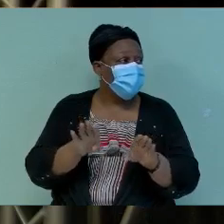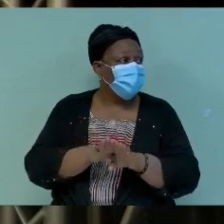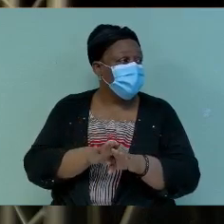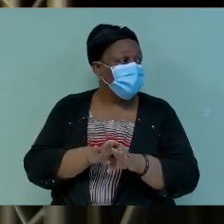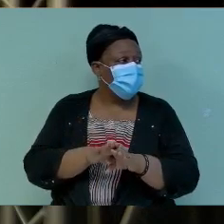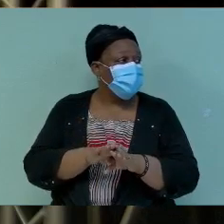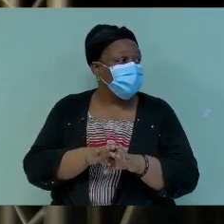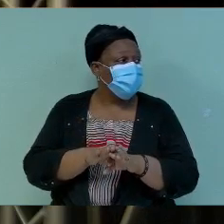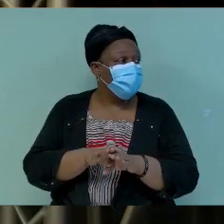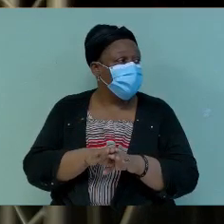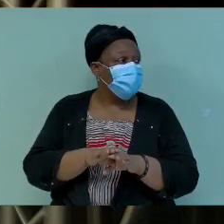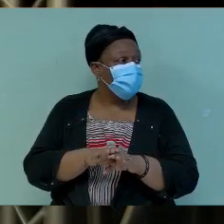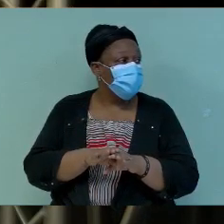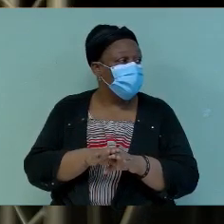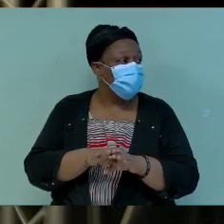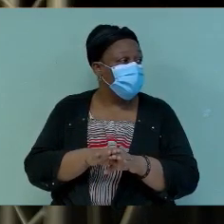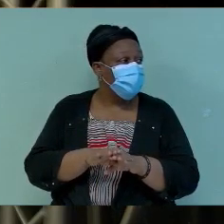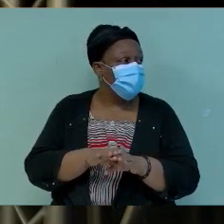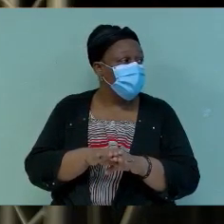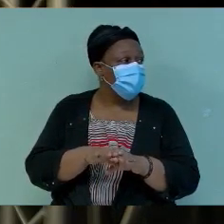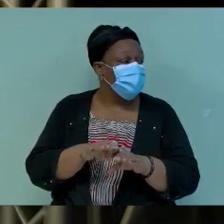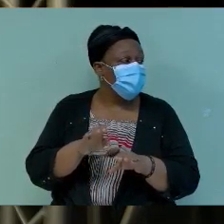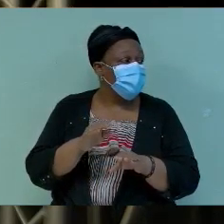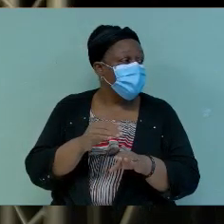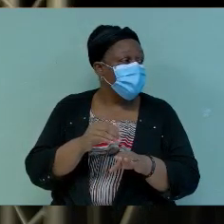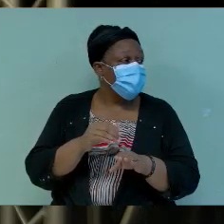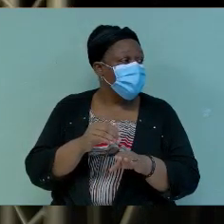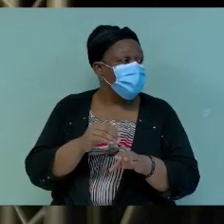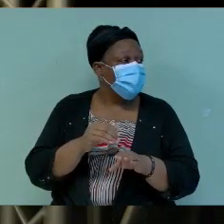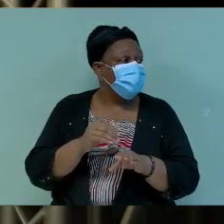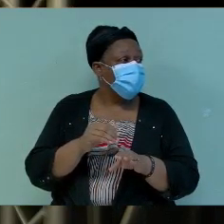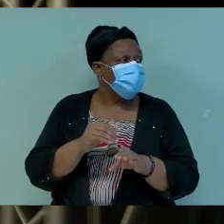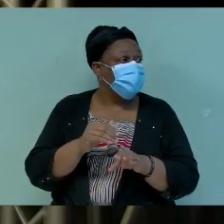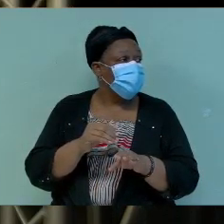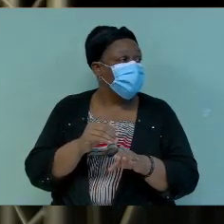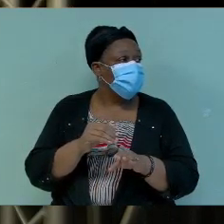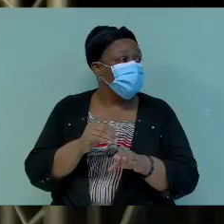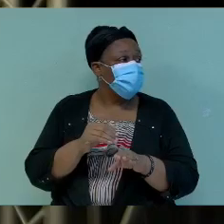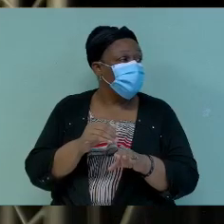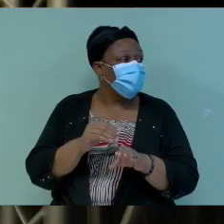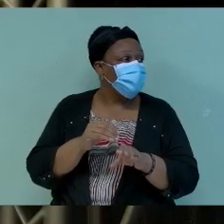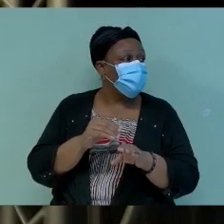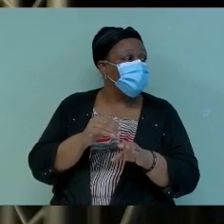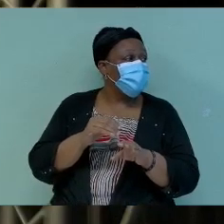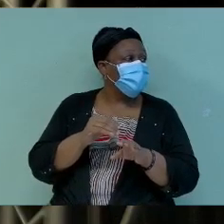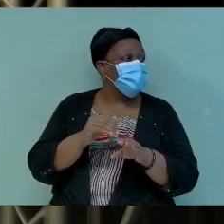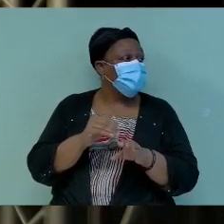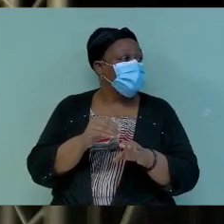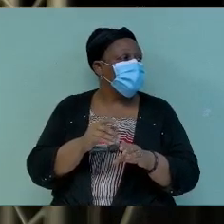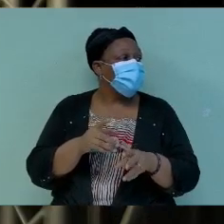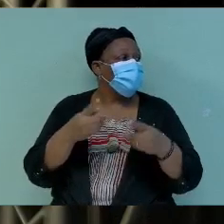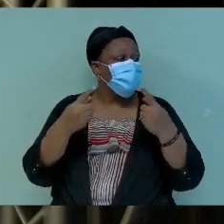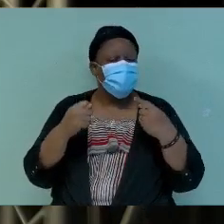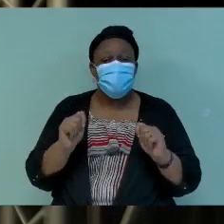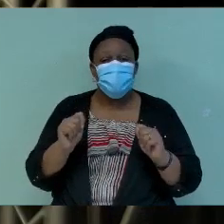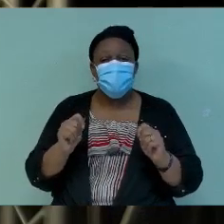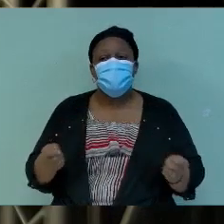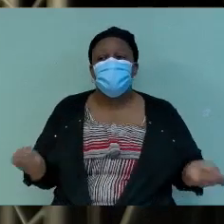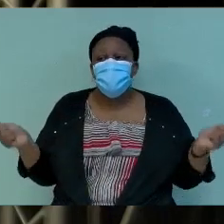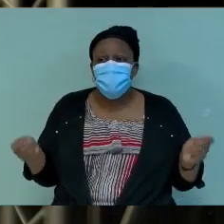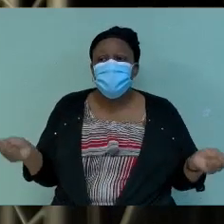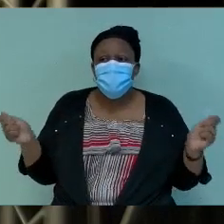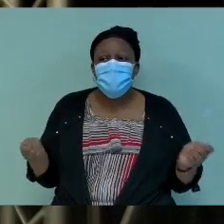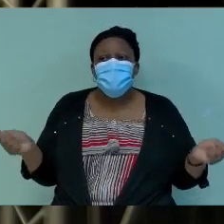meetings like these and to go to the hospital, outside of that, I try to exercise at home. I try to skip right on my